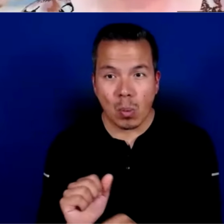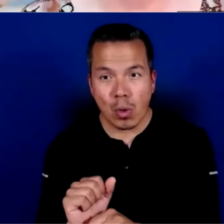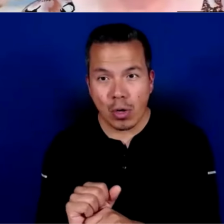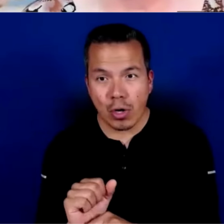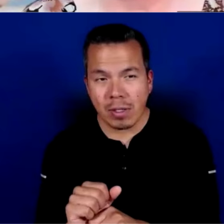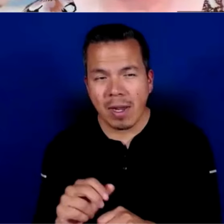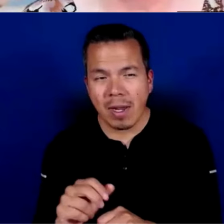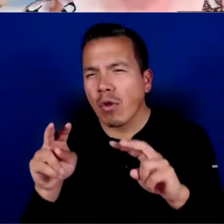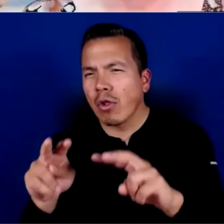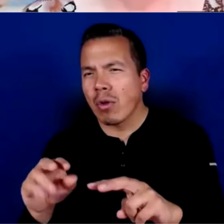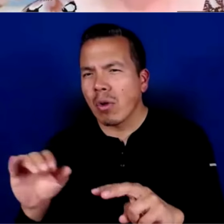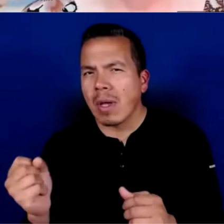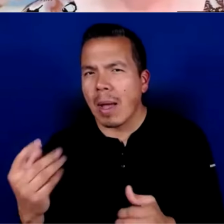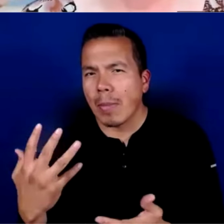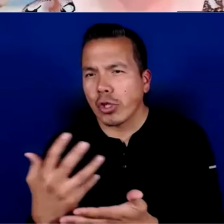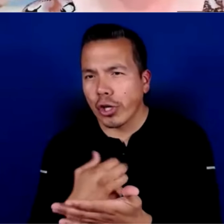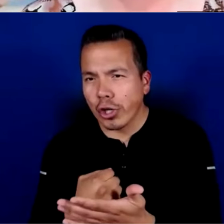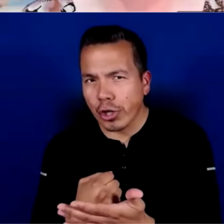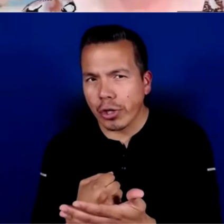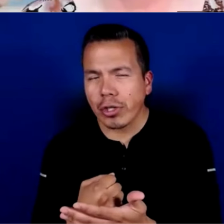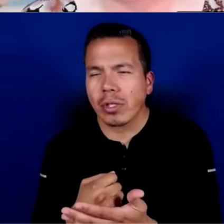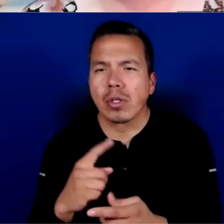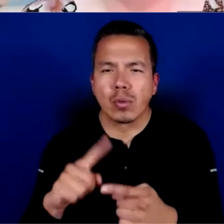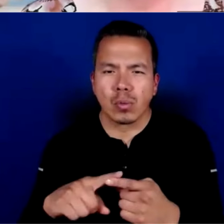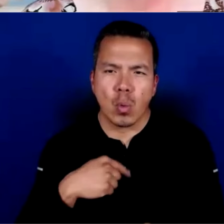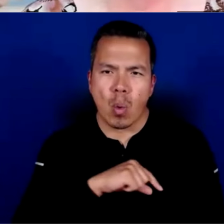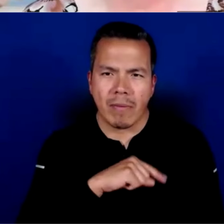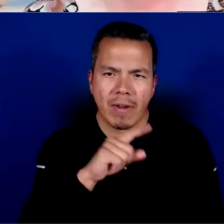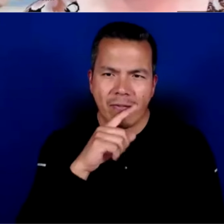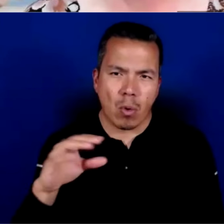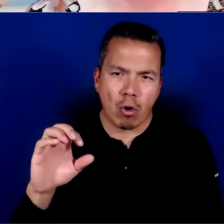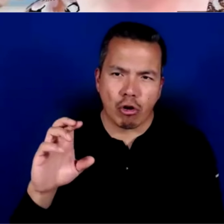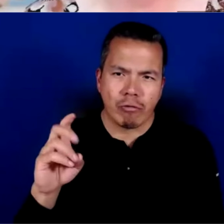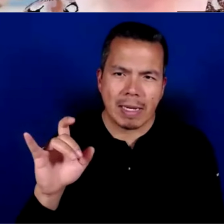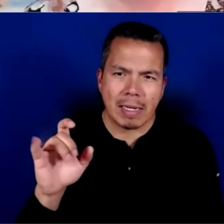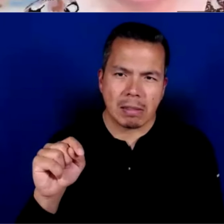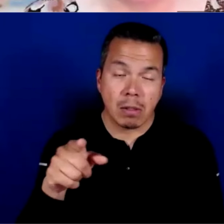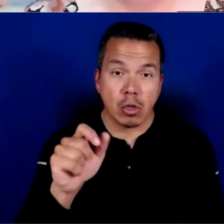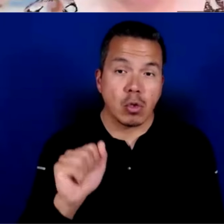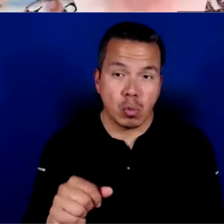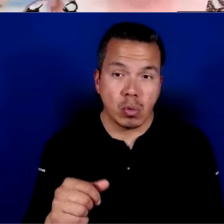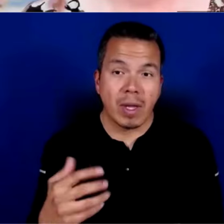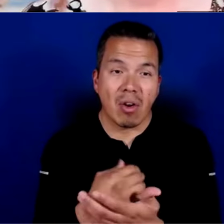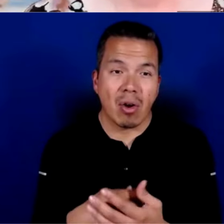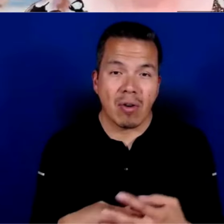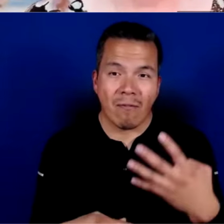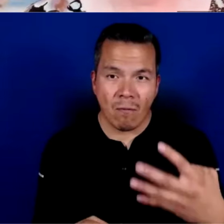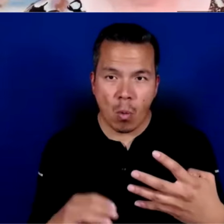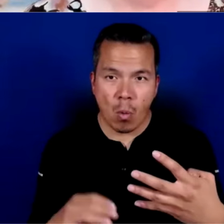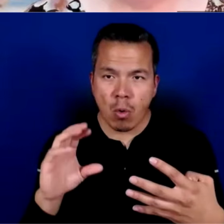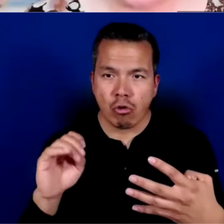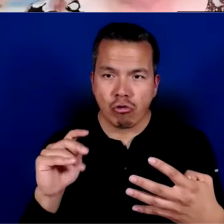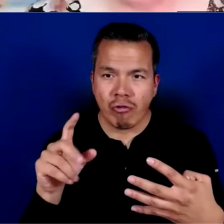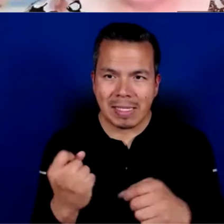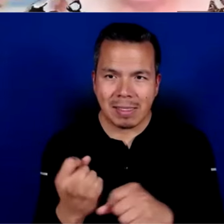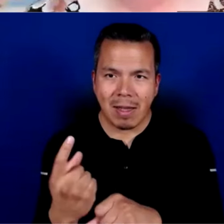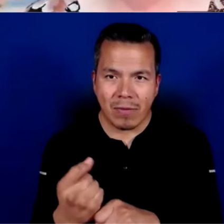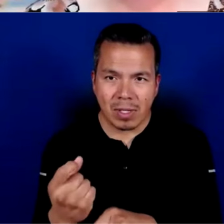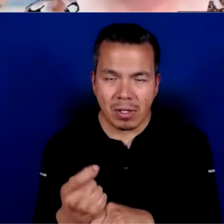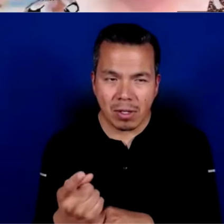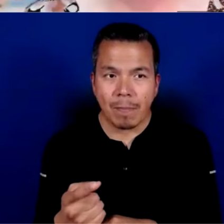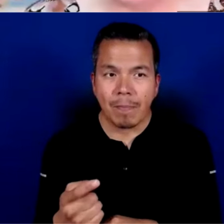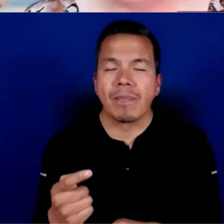much they had to earn in order to qualify for a credit. You can earn 4 credits per year. And there's a look back